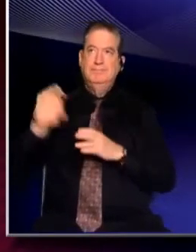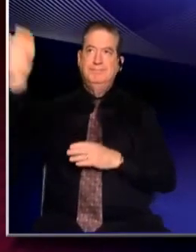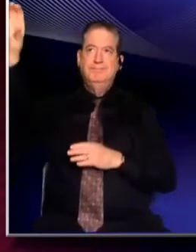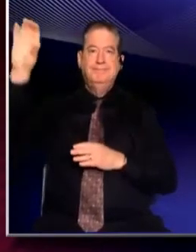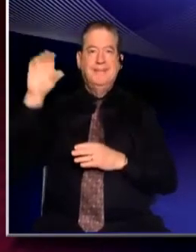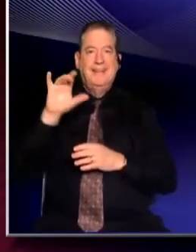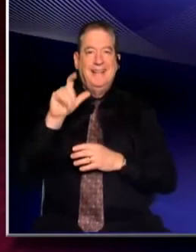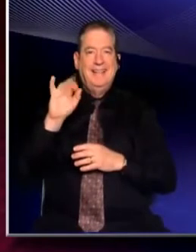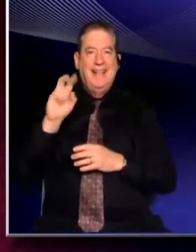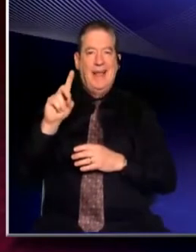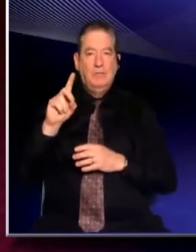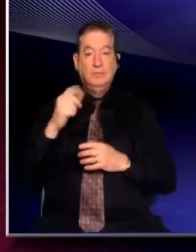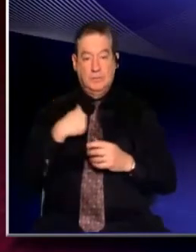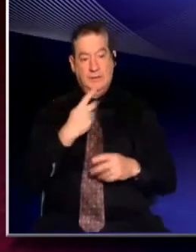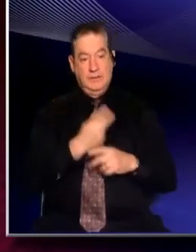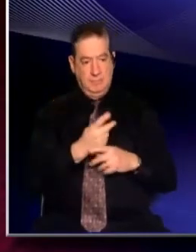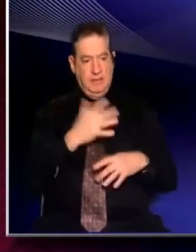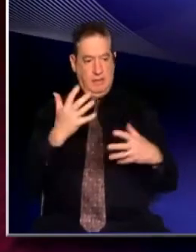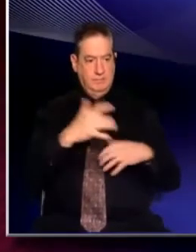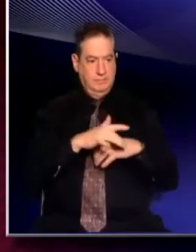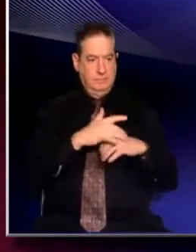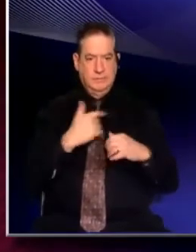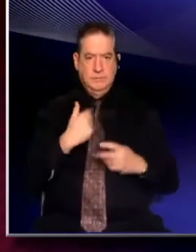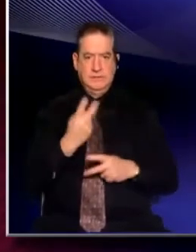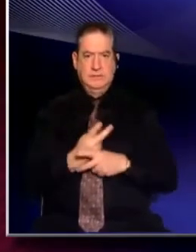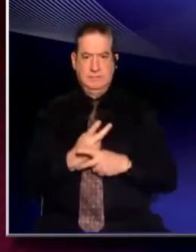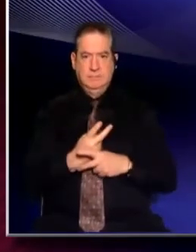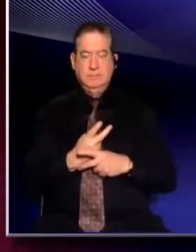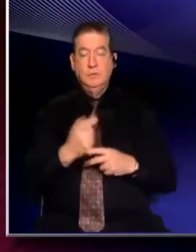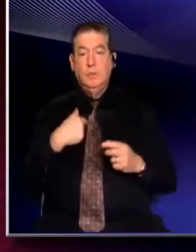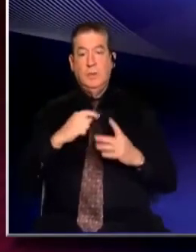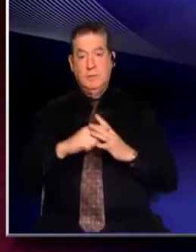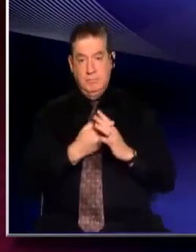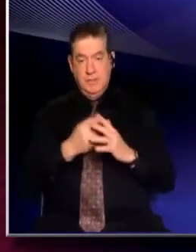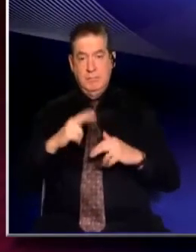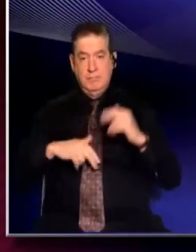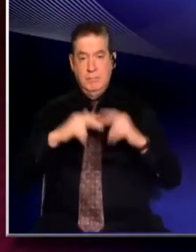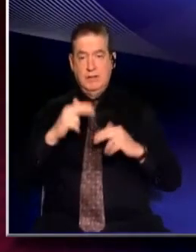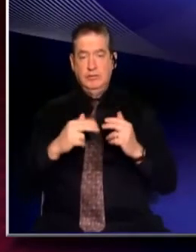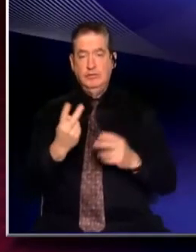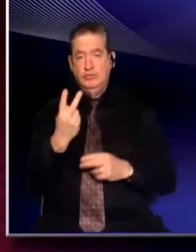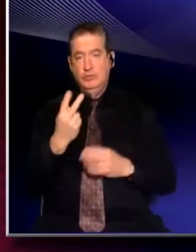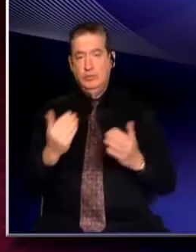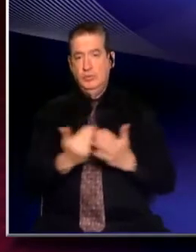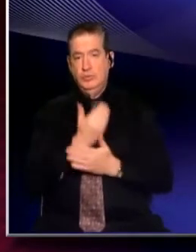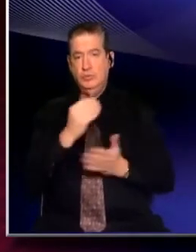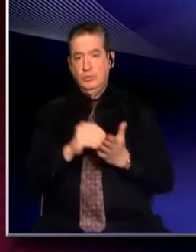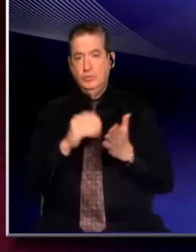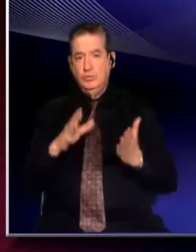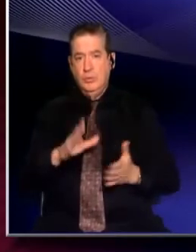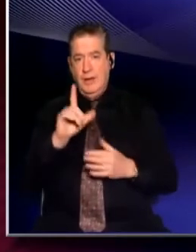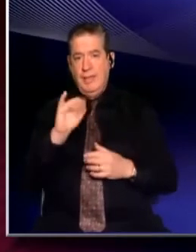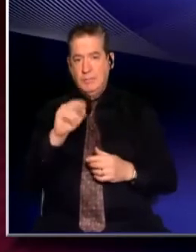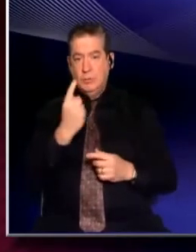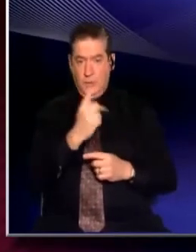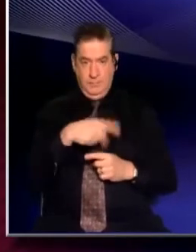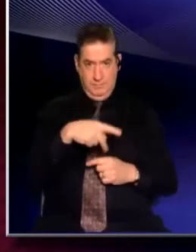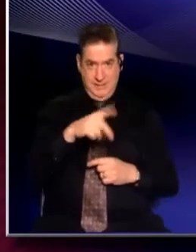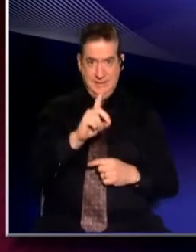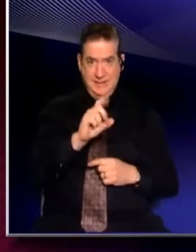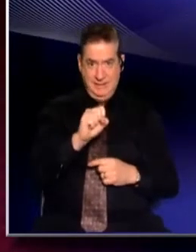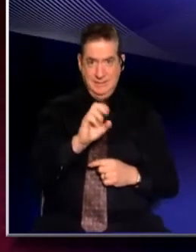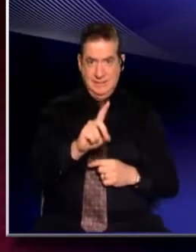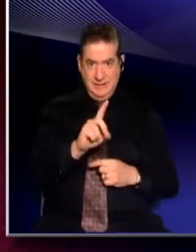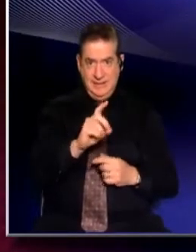of space to keep everything we have. Also, we've begun building 2 new student labs, one at PDSD campus, one